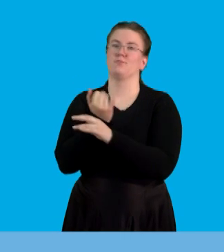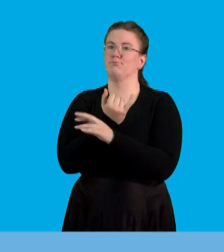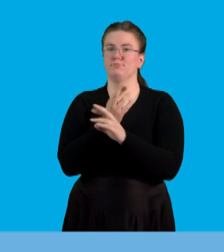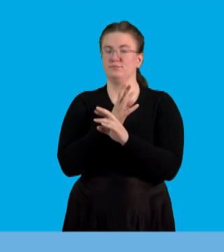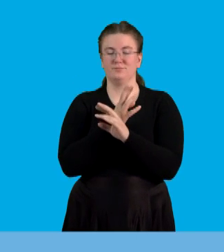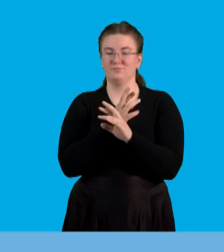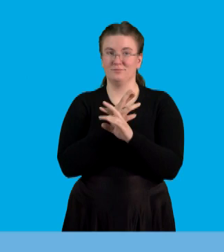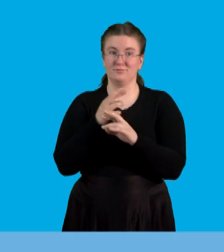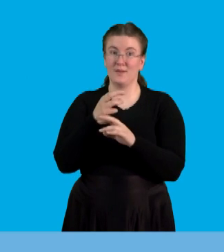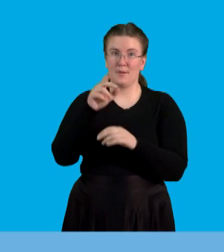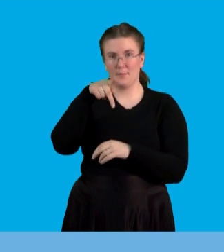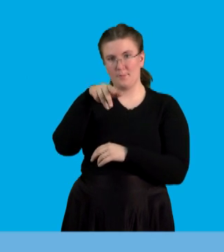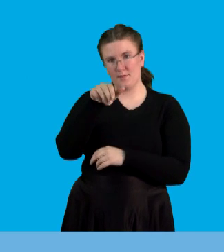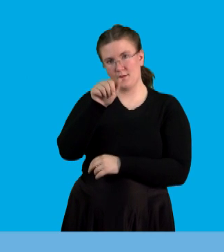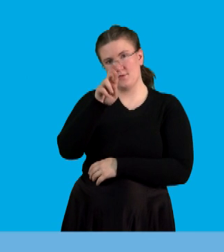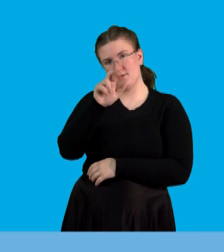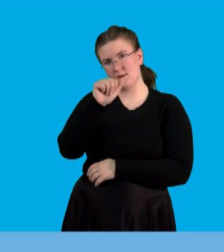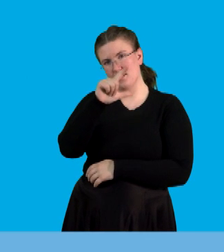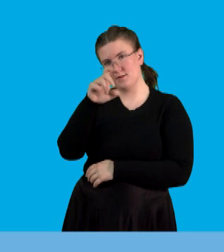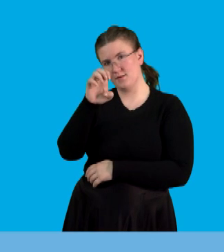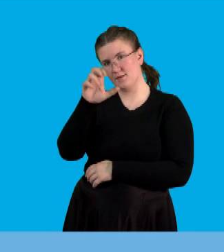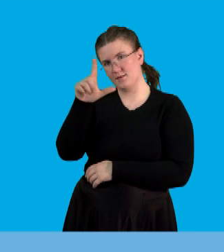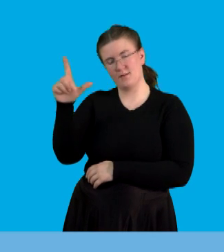they will not be parallel to each other. So when the